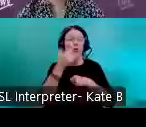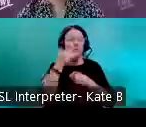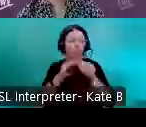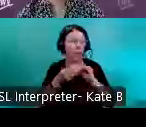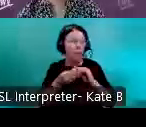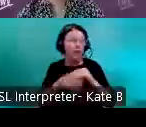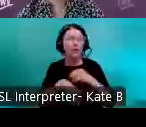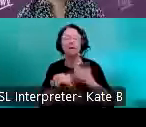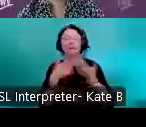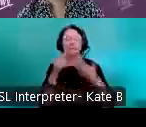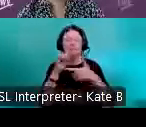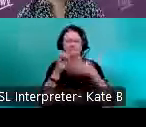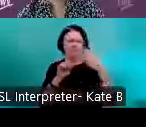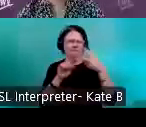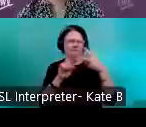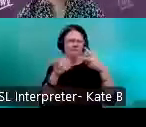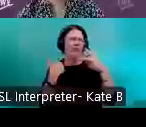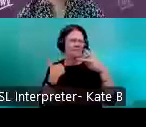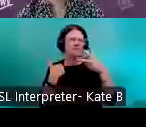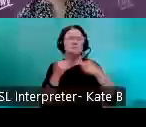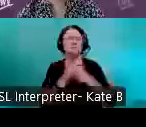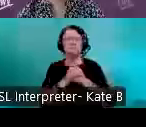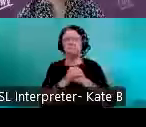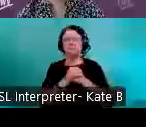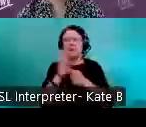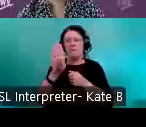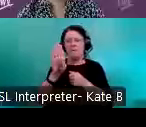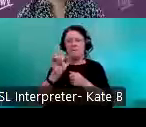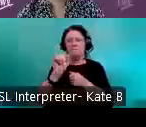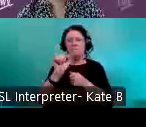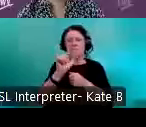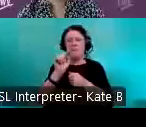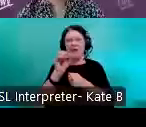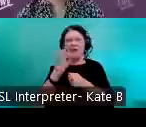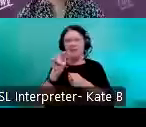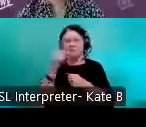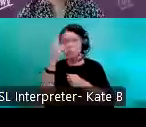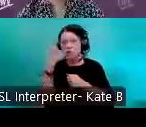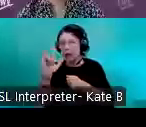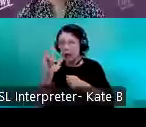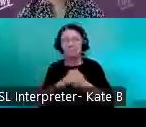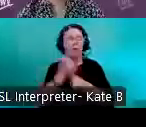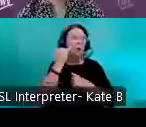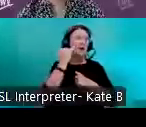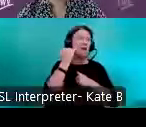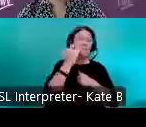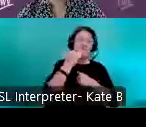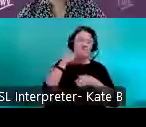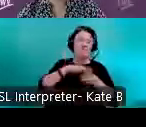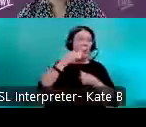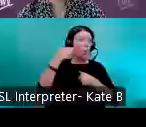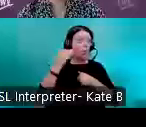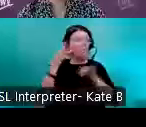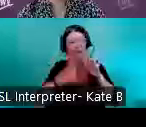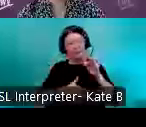call somebody, what's on your ballot, requesting an absentee ballot. If you want to get